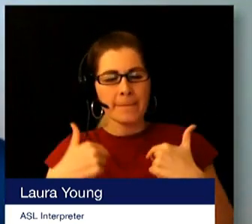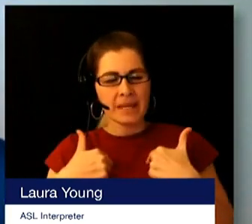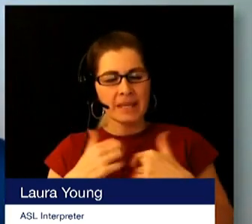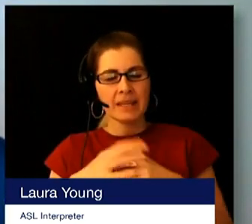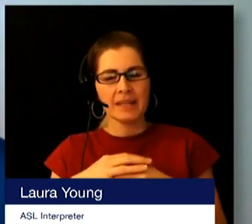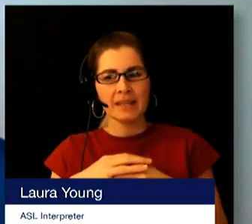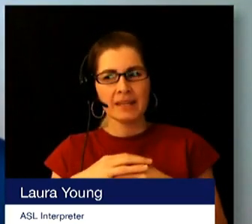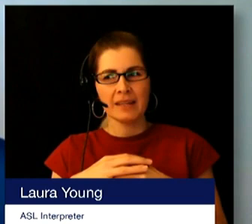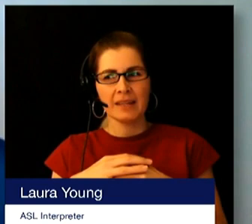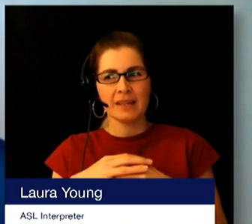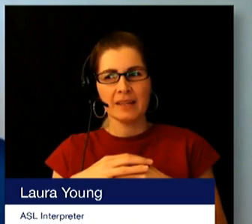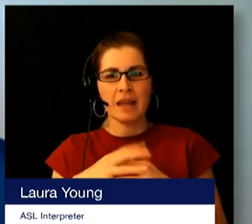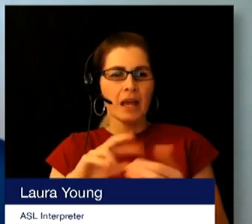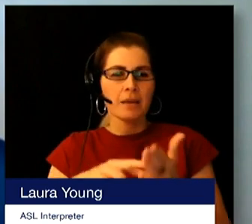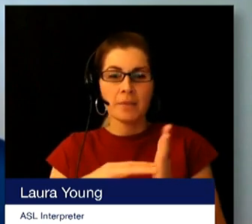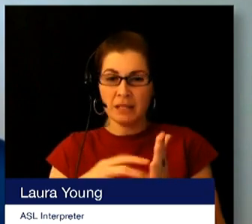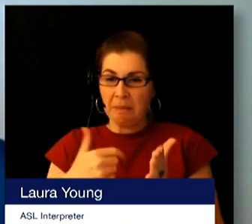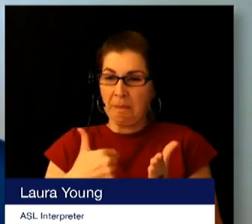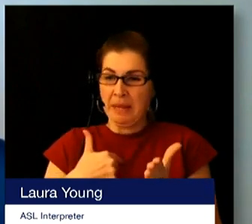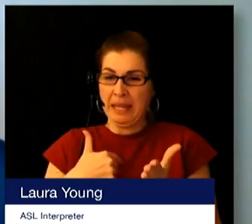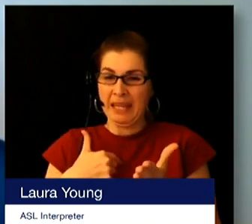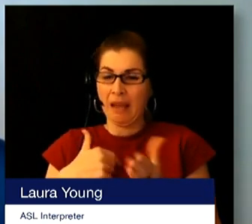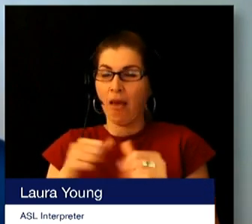It meant that I wasn't going to die in prison.